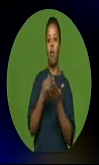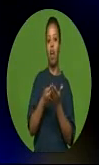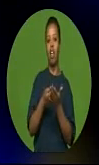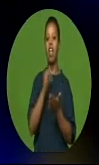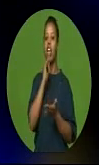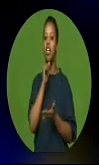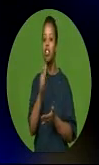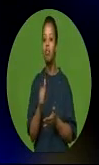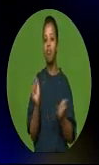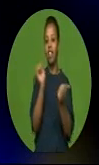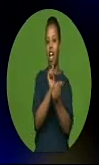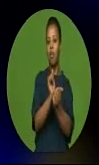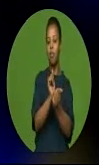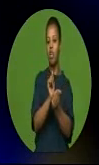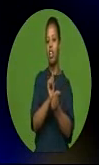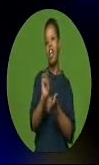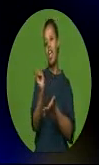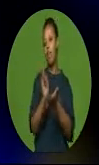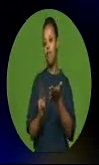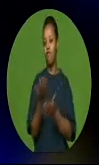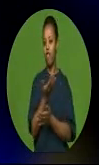is not tied up in inventory.